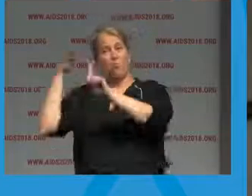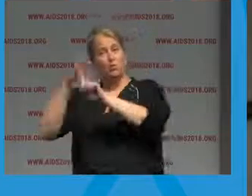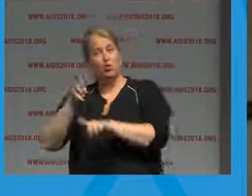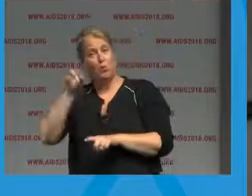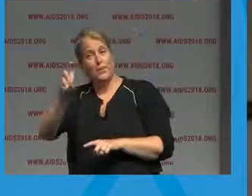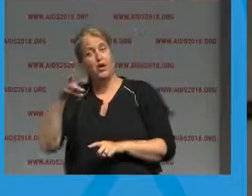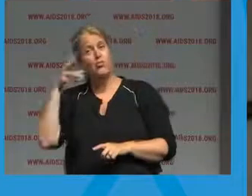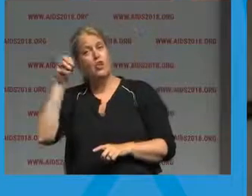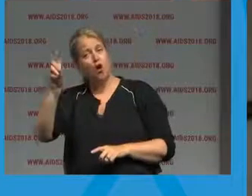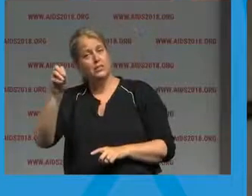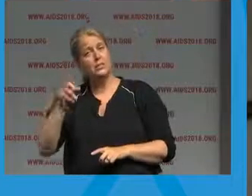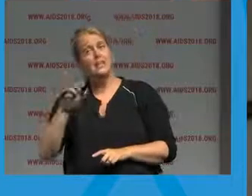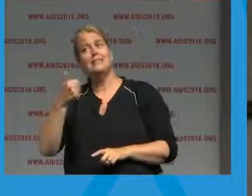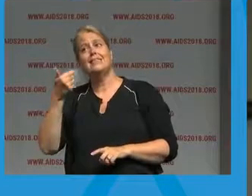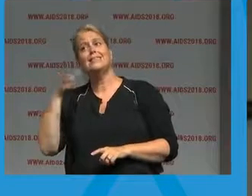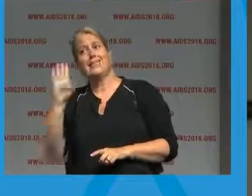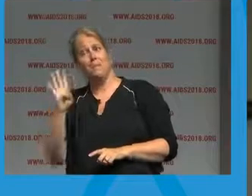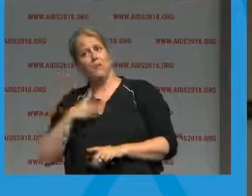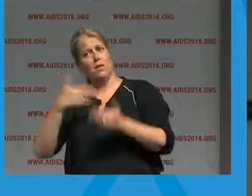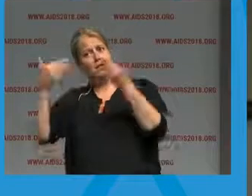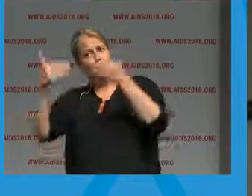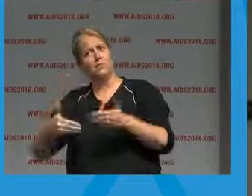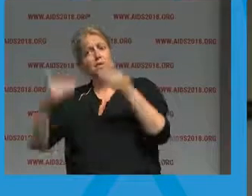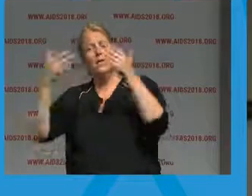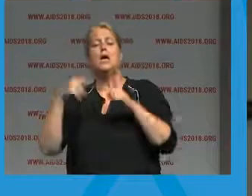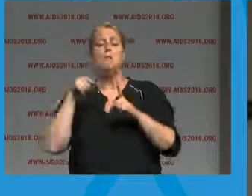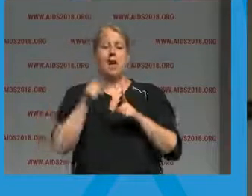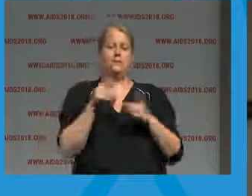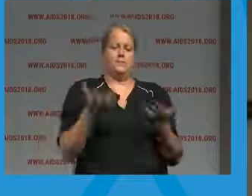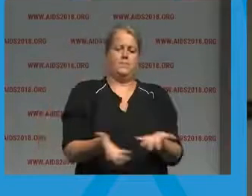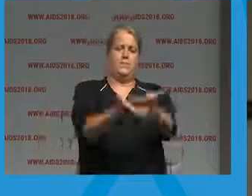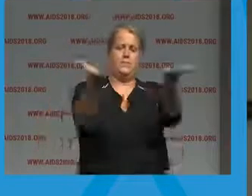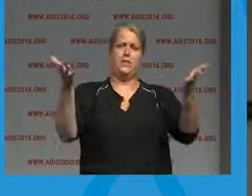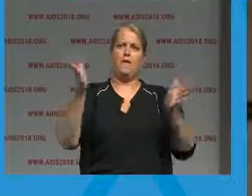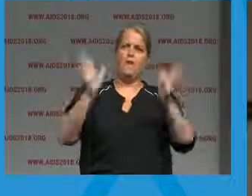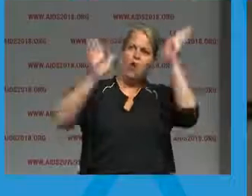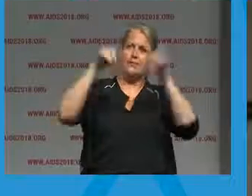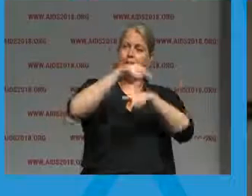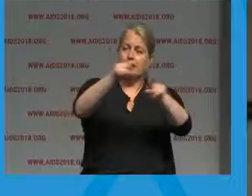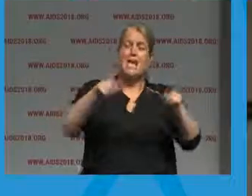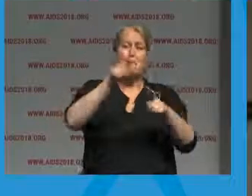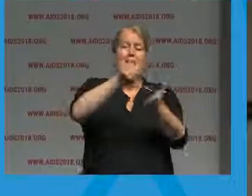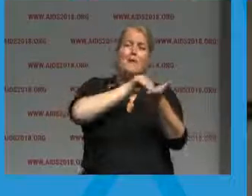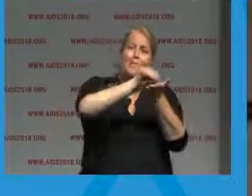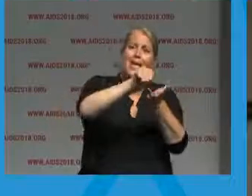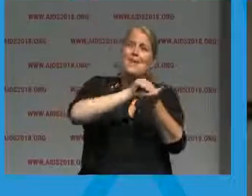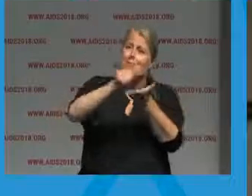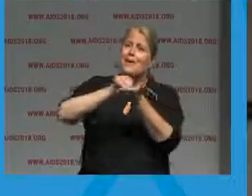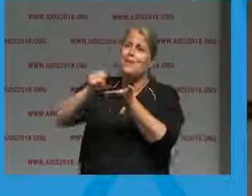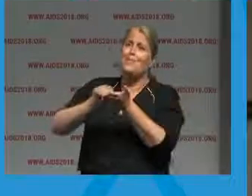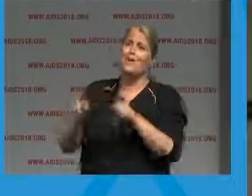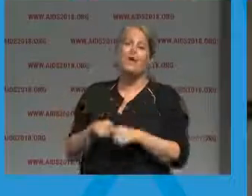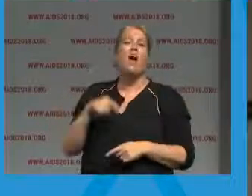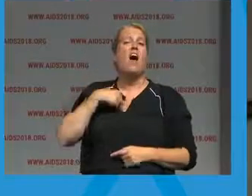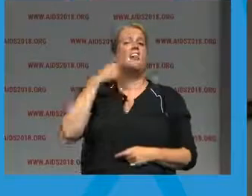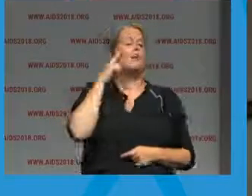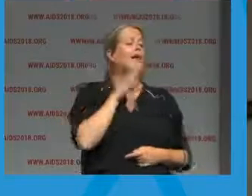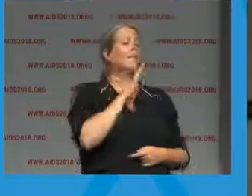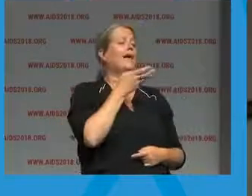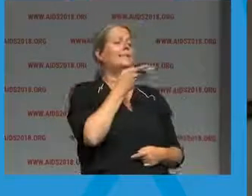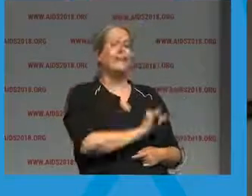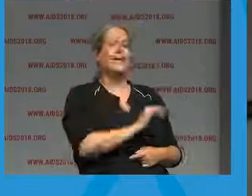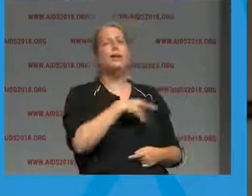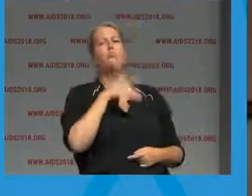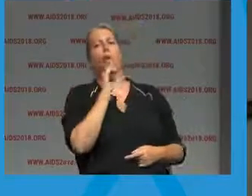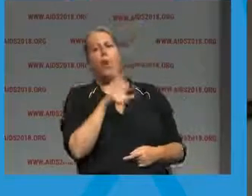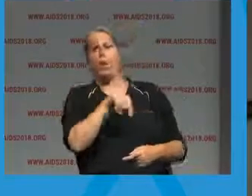Who does that? It's the foot soldiers. And they need to be paid. So it is something that I'm sure most of us, Blessy, Paul, is something that we're always pushing for,